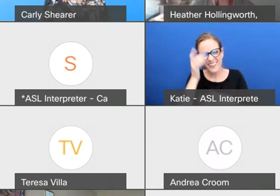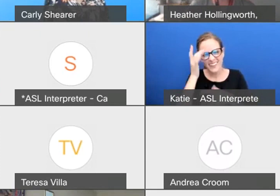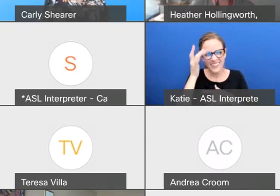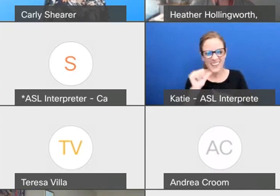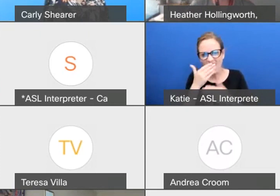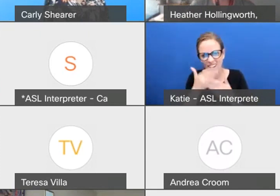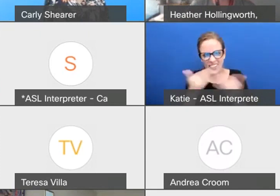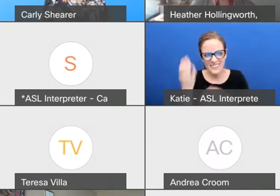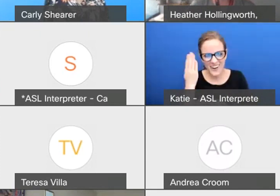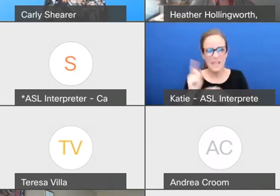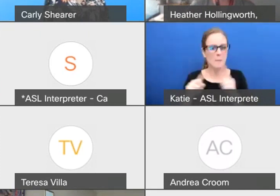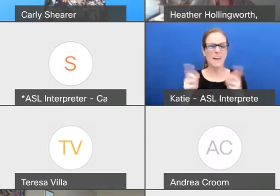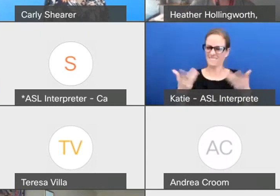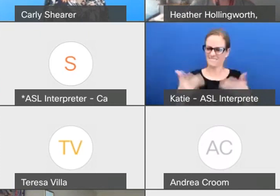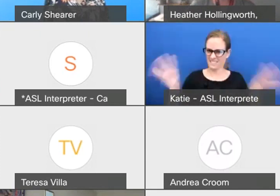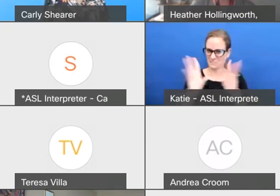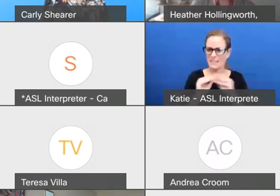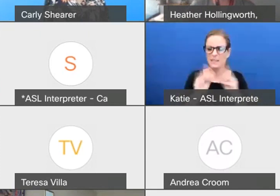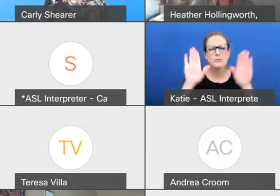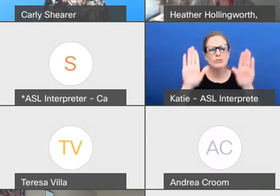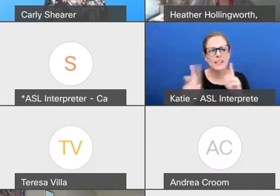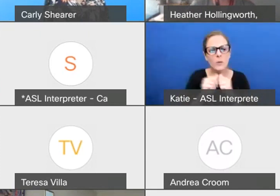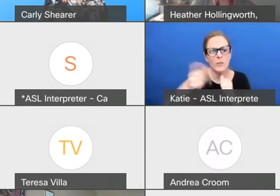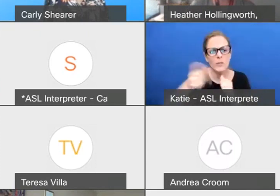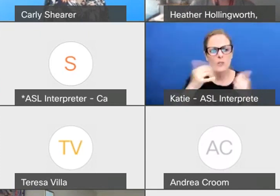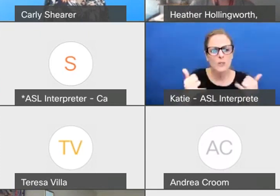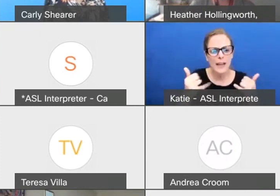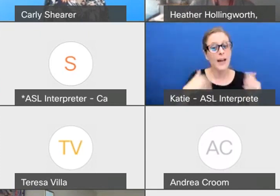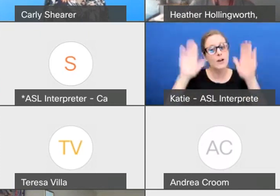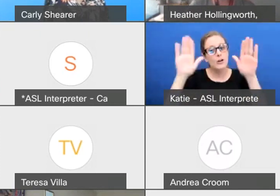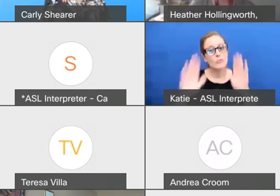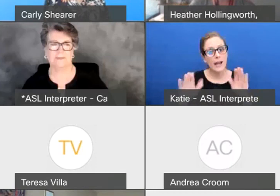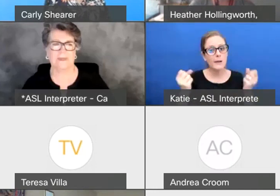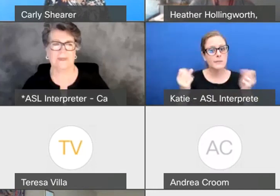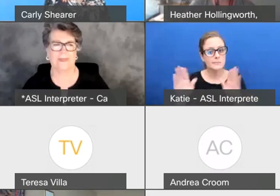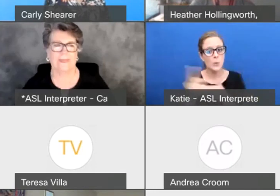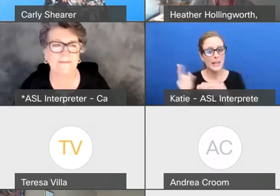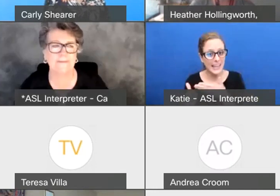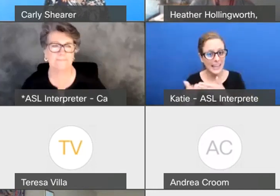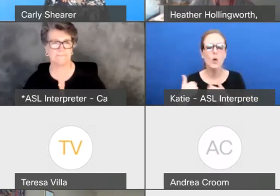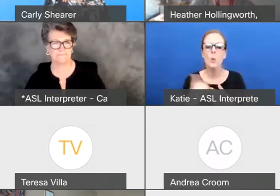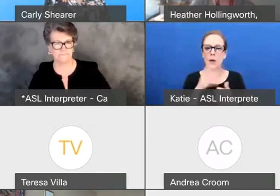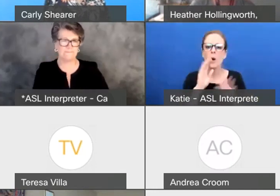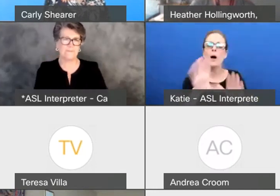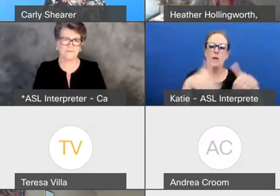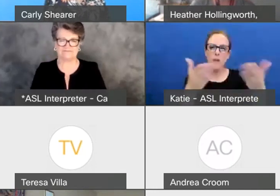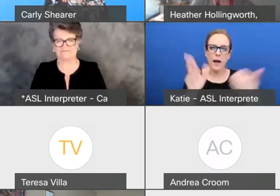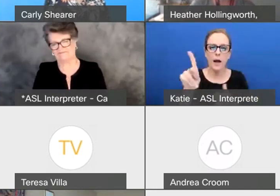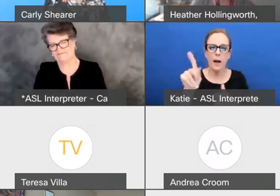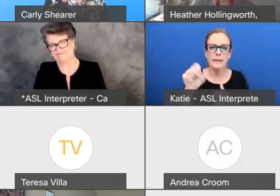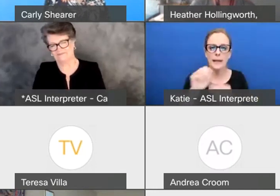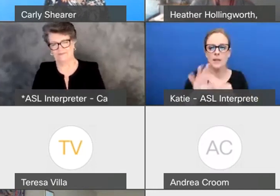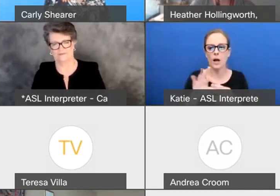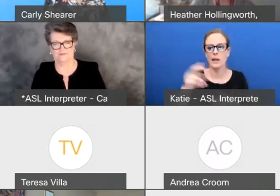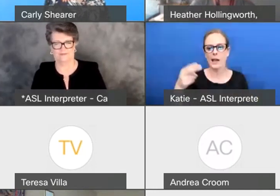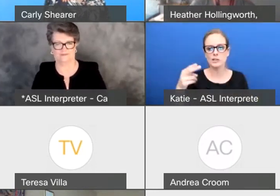but great talking to folks today. Hope everyone has a great weekend. We know that we're going to provide some updates on Hcbs.